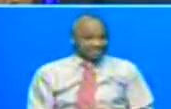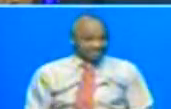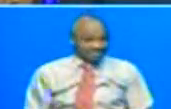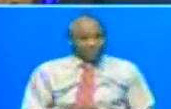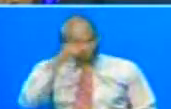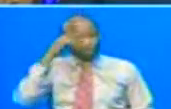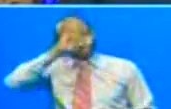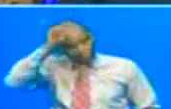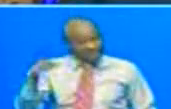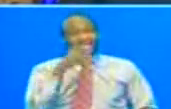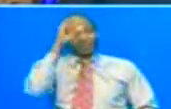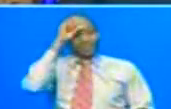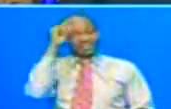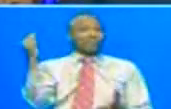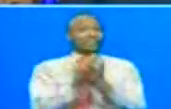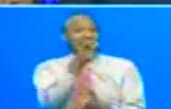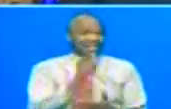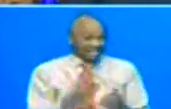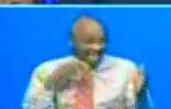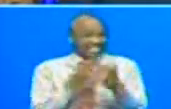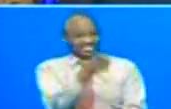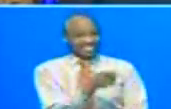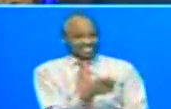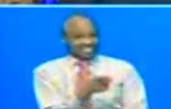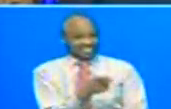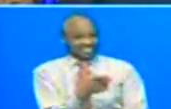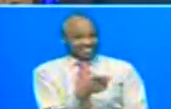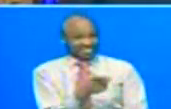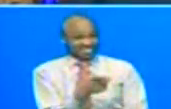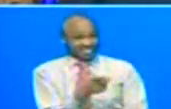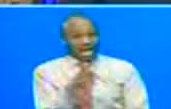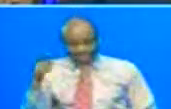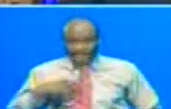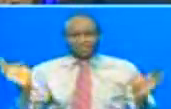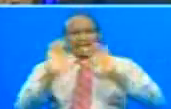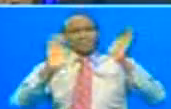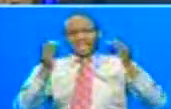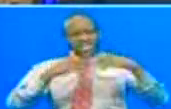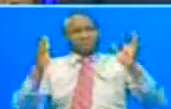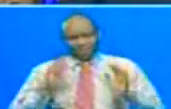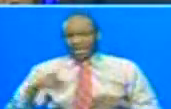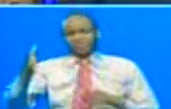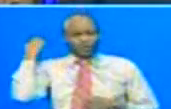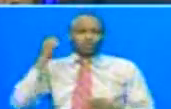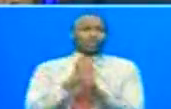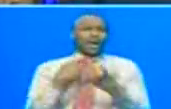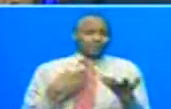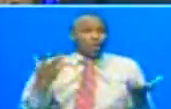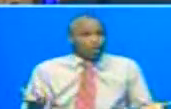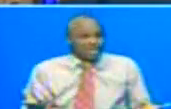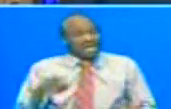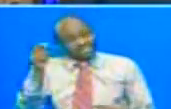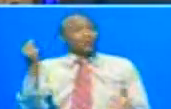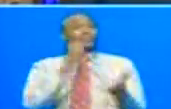a Jubilee government appointing them? Do they say we are not going to take it because she's a mole, she's